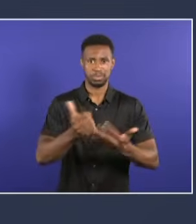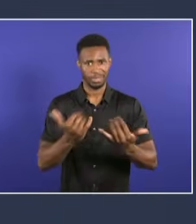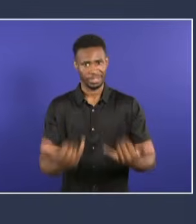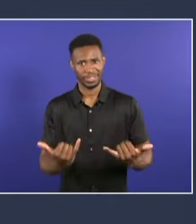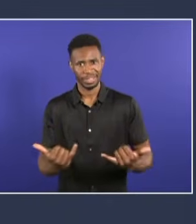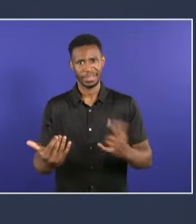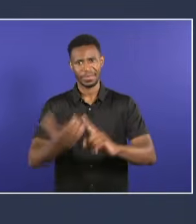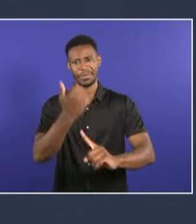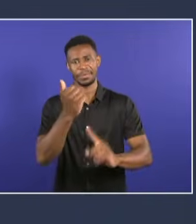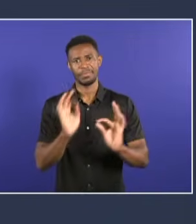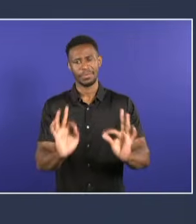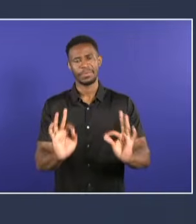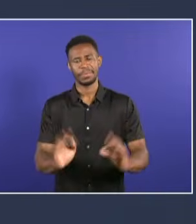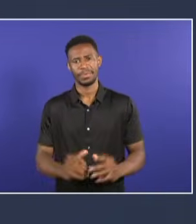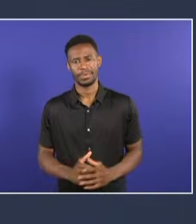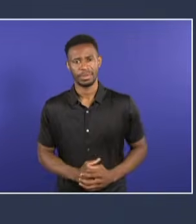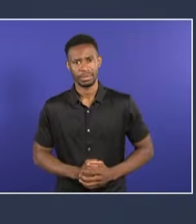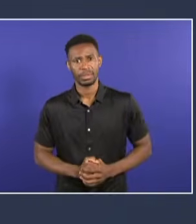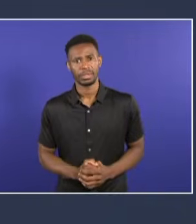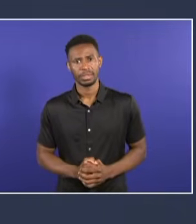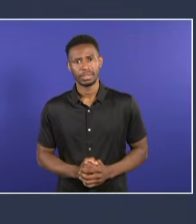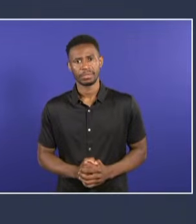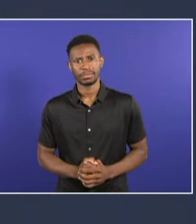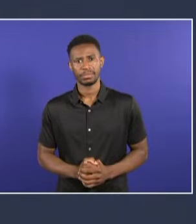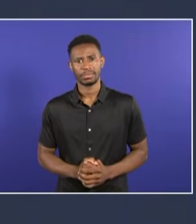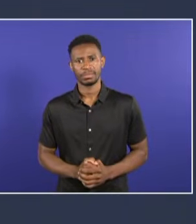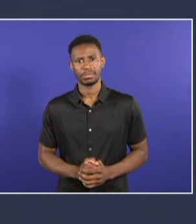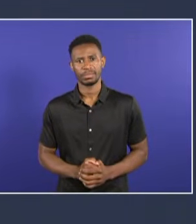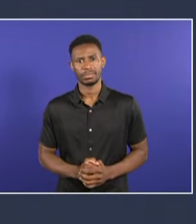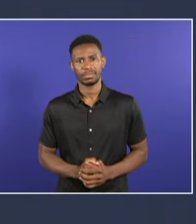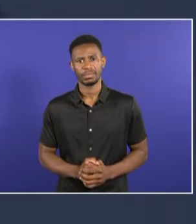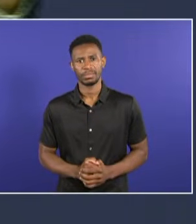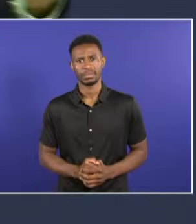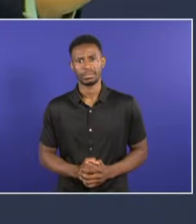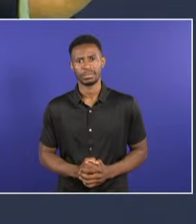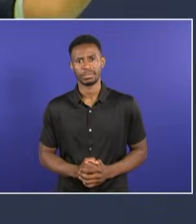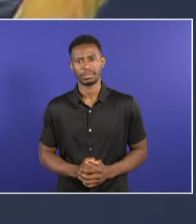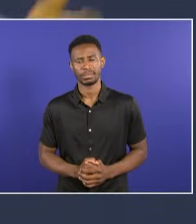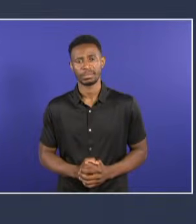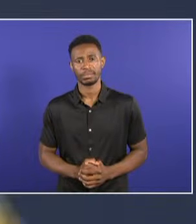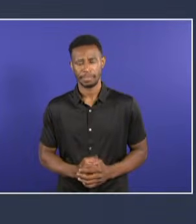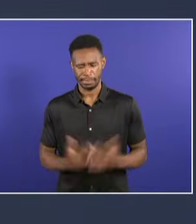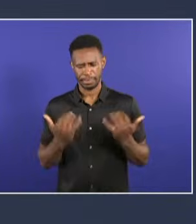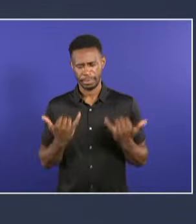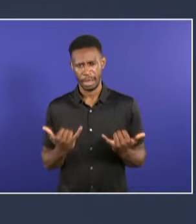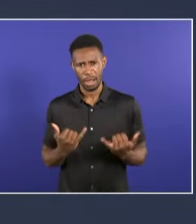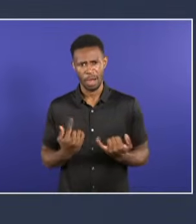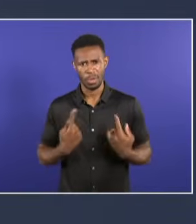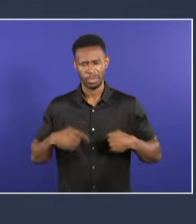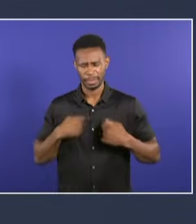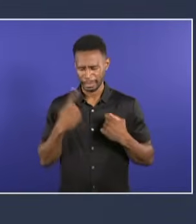And now, the question before me, the question before us,